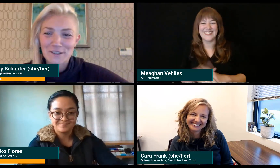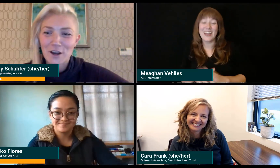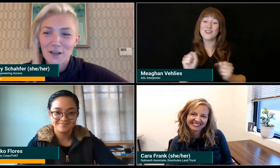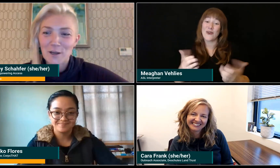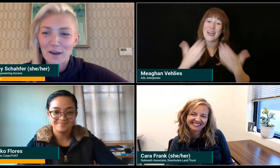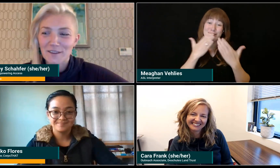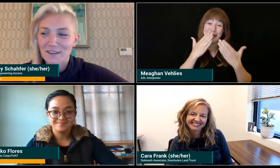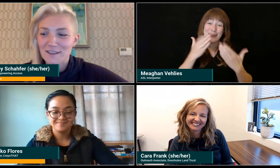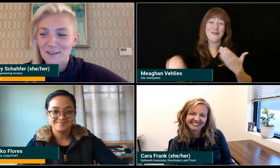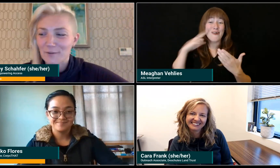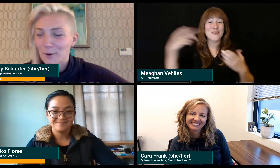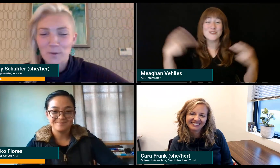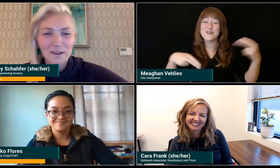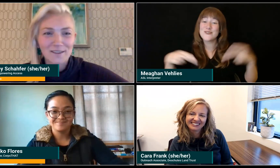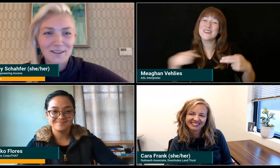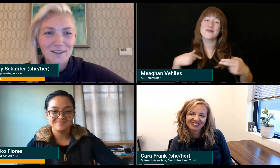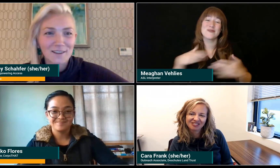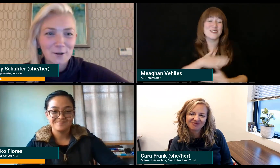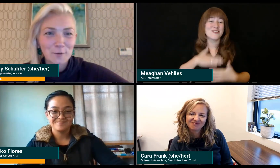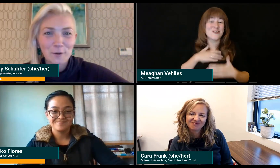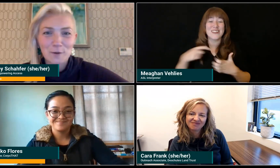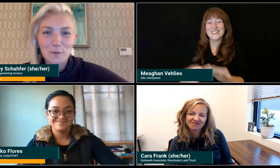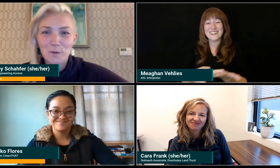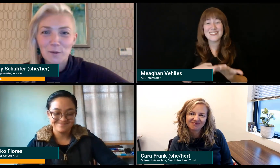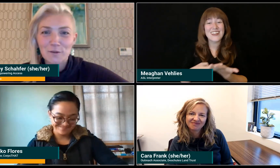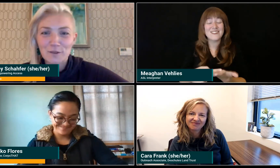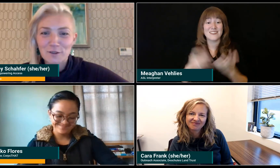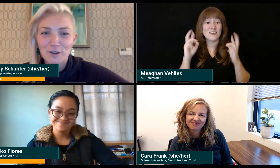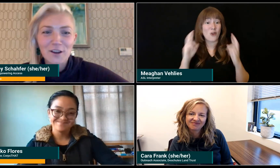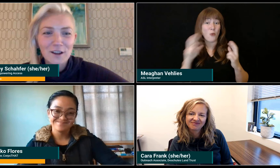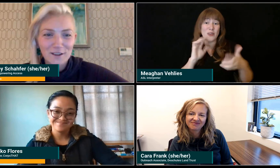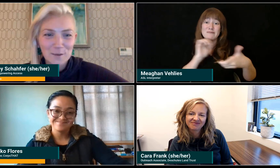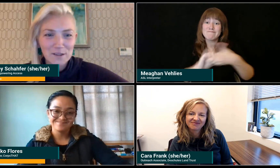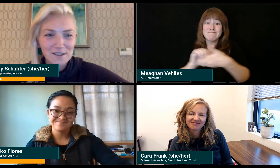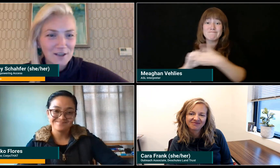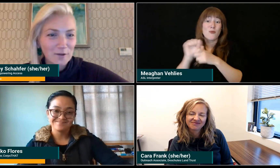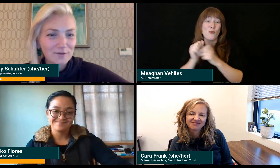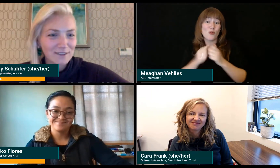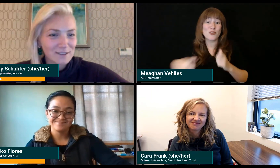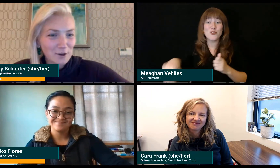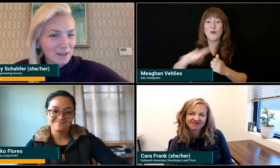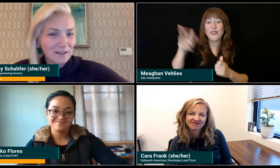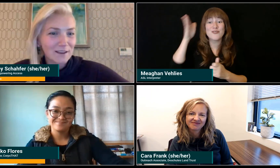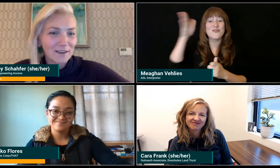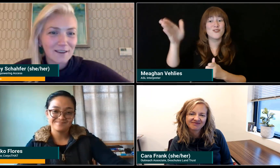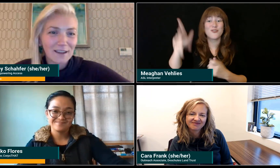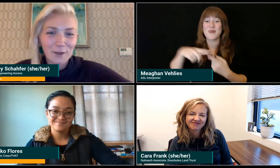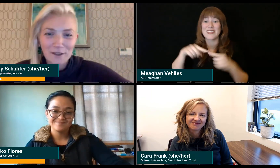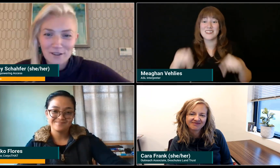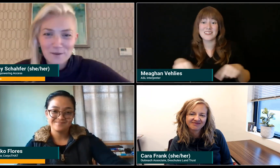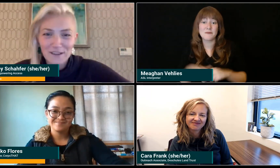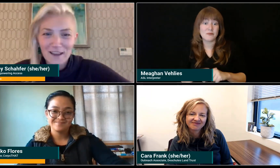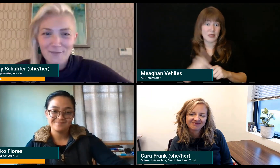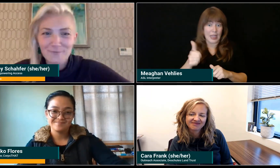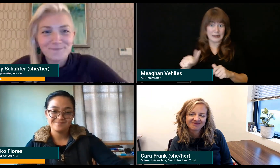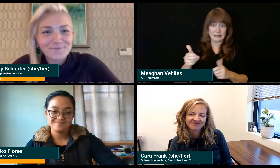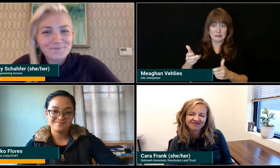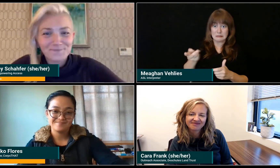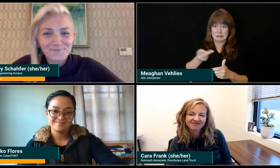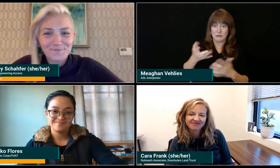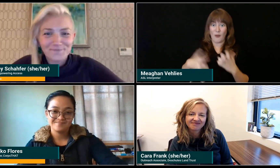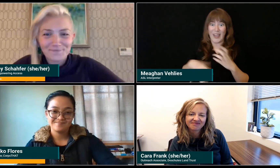really enjoyed talking about this, and we hope we get to, work with people in the future on some of this stuff. Is there anything anyone else would like to